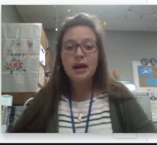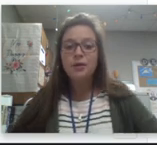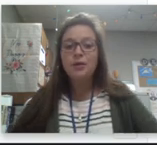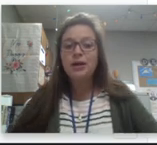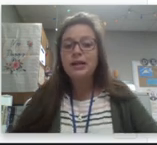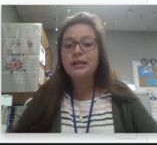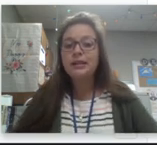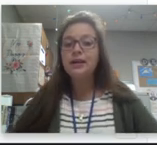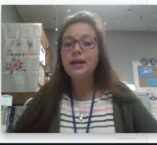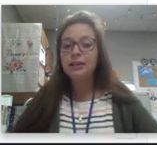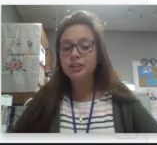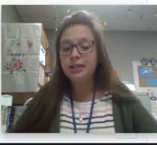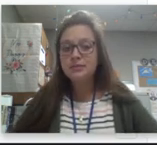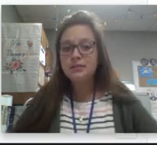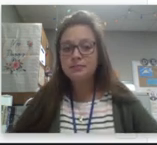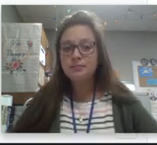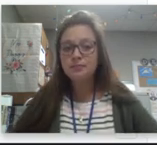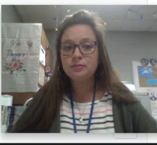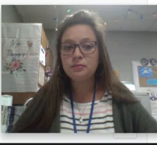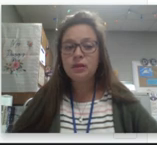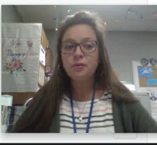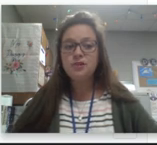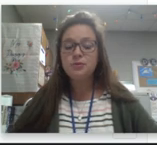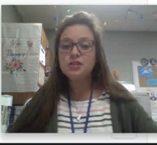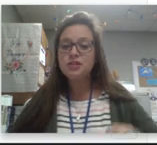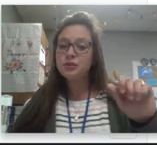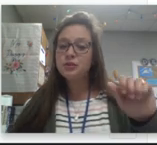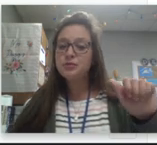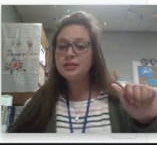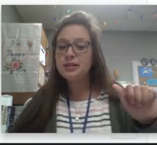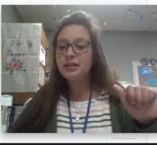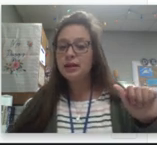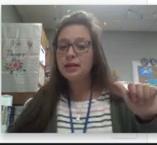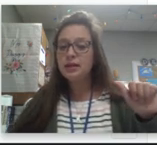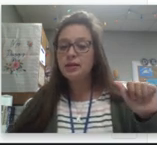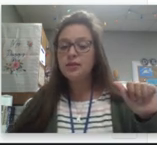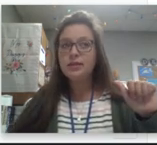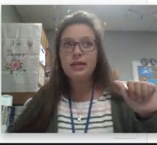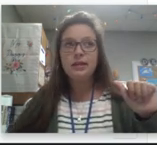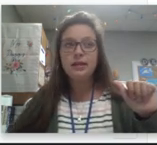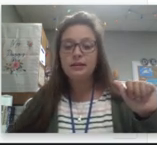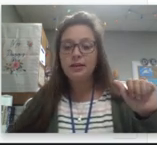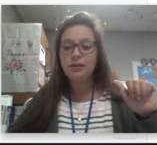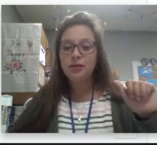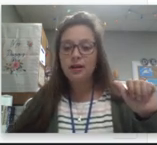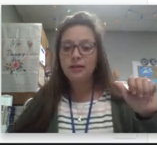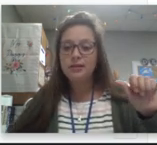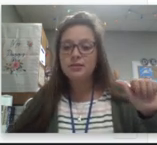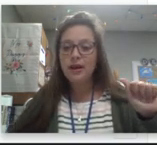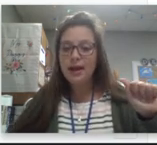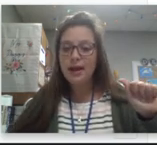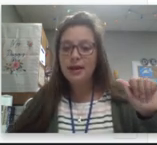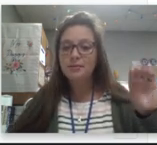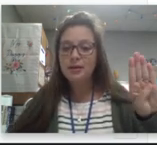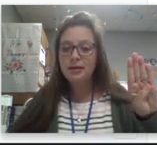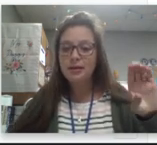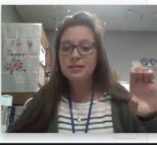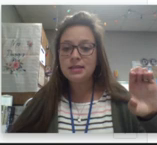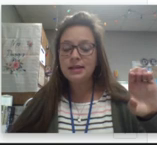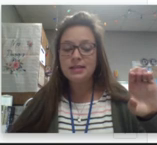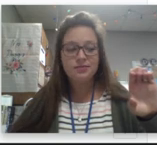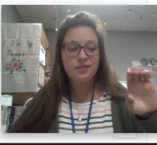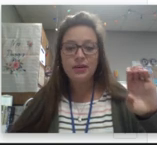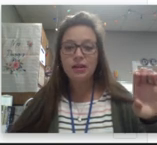side. I want clear hand shapes, which means you're producing the letter correctly. So A,